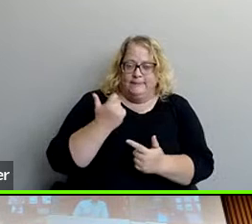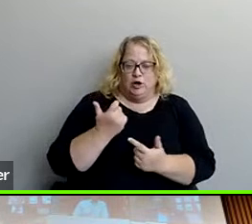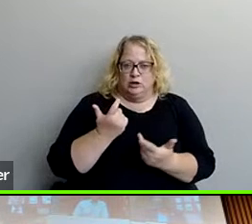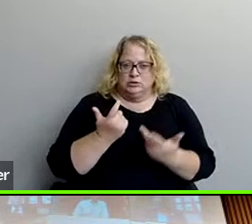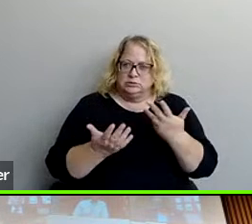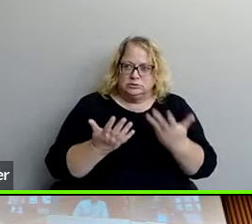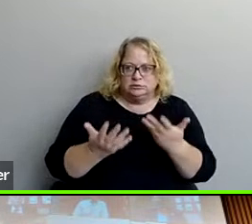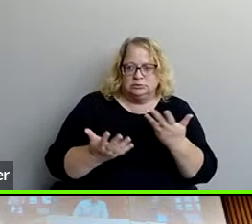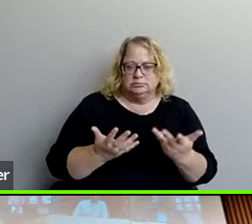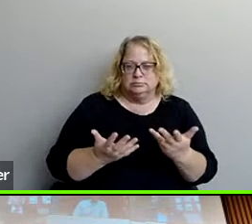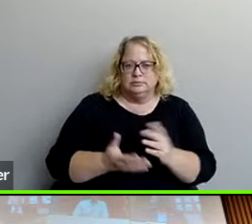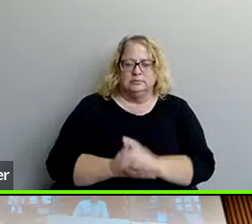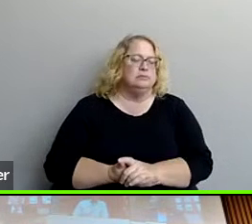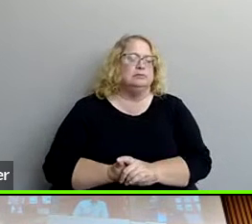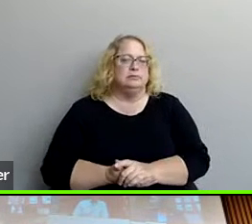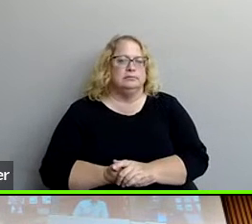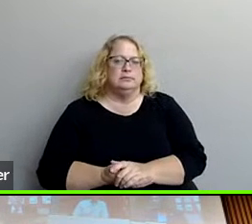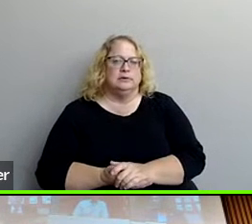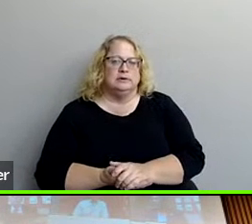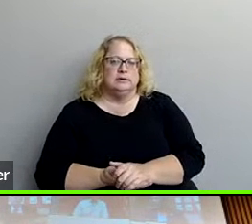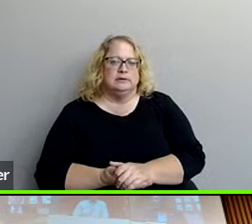because. My